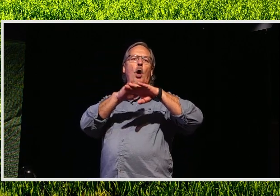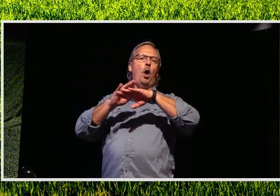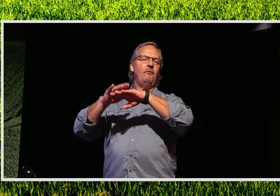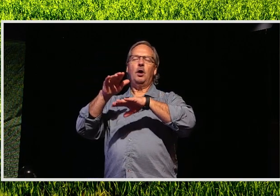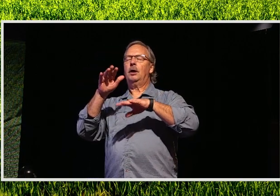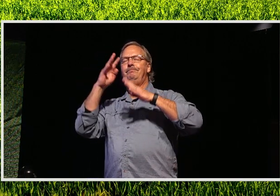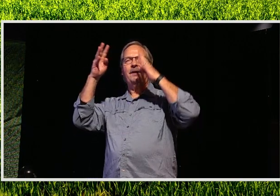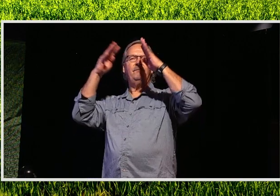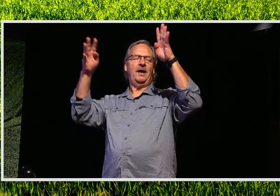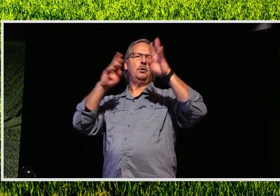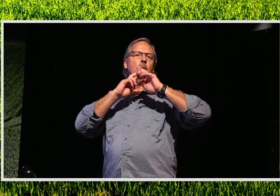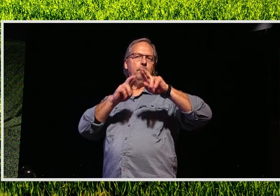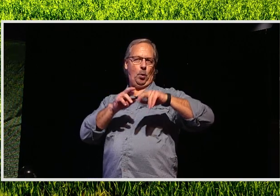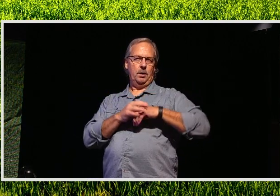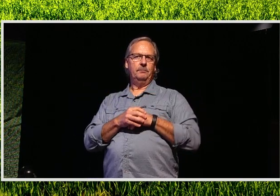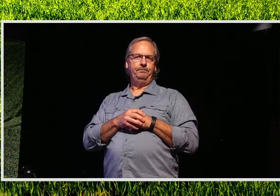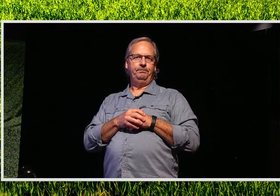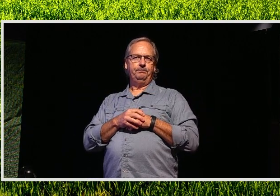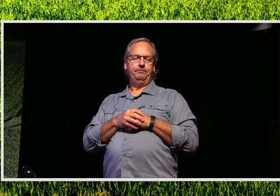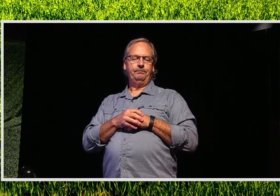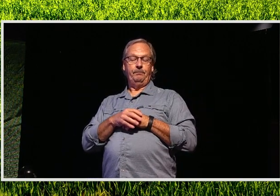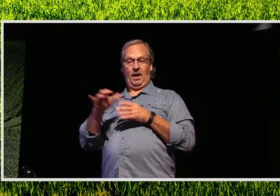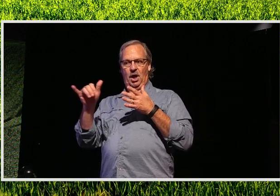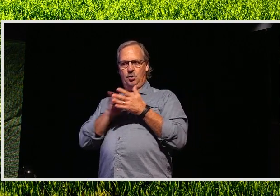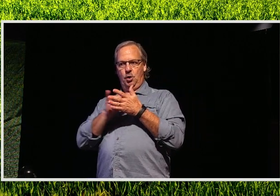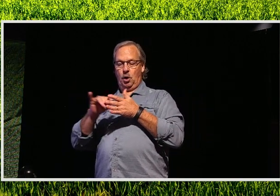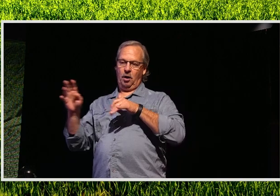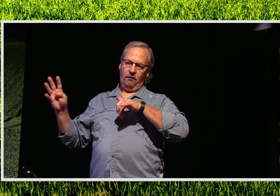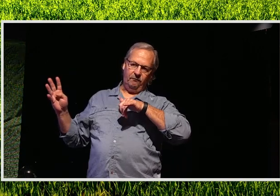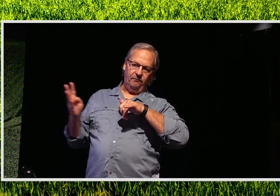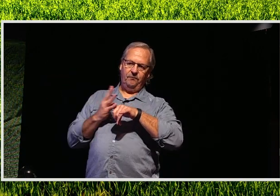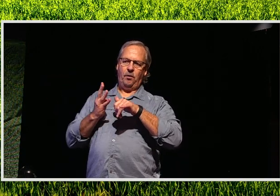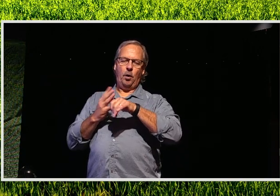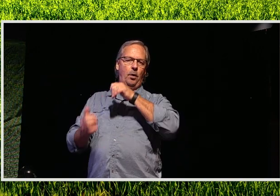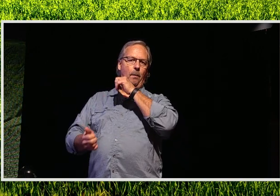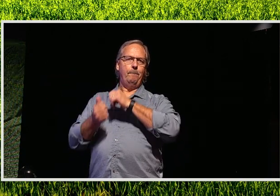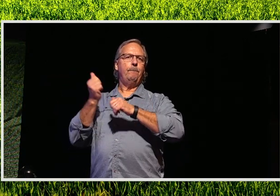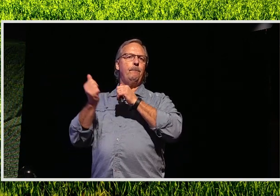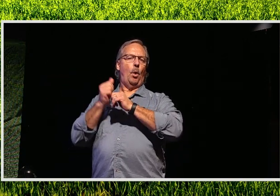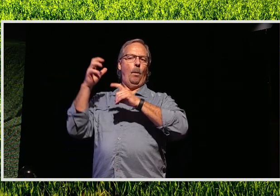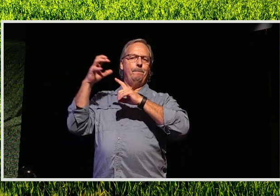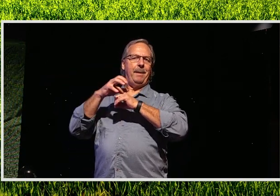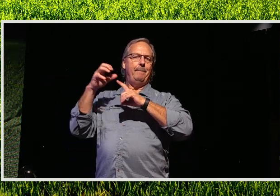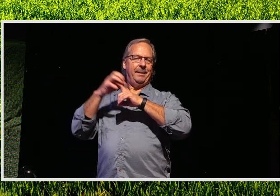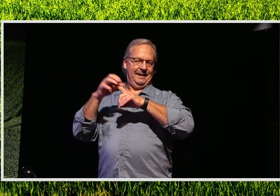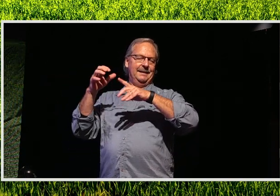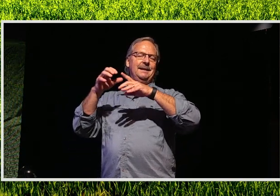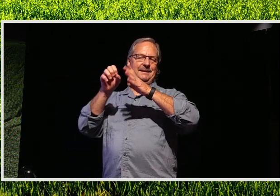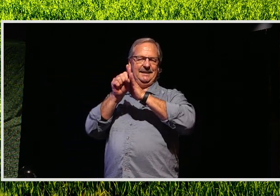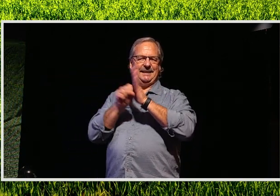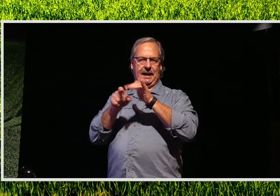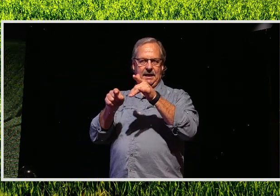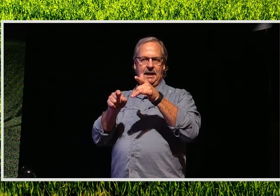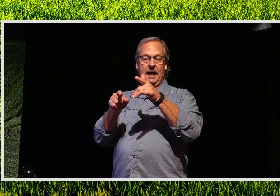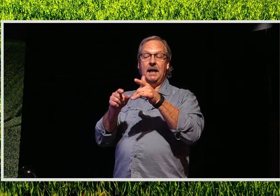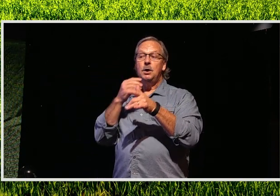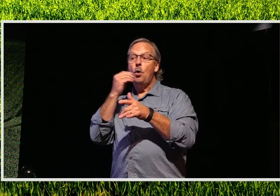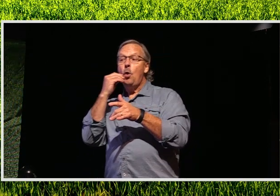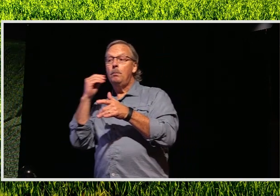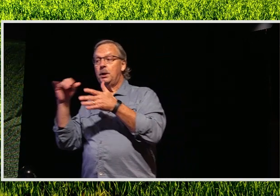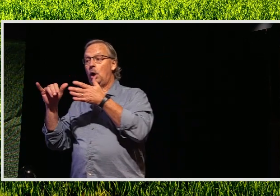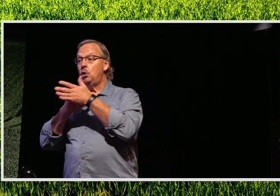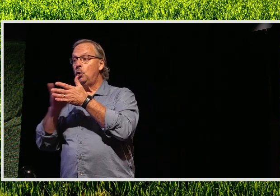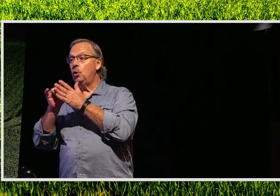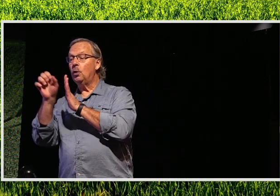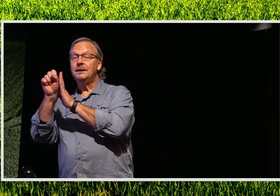report. And of course, New York is the 4th most populous state in the country and home to New York City, the largest city